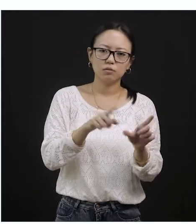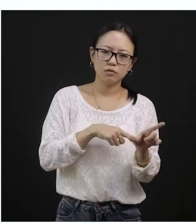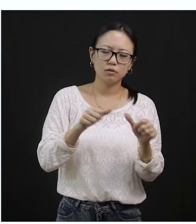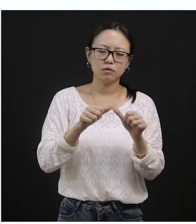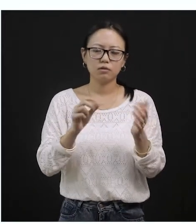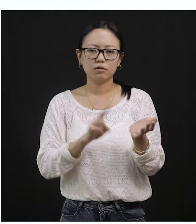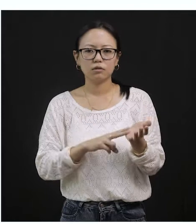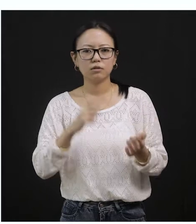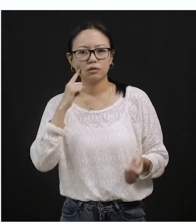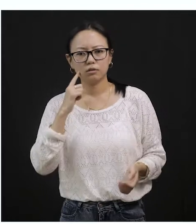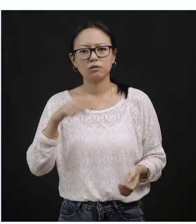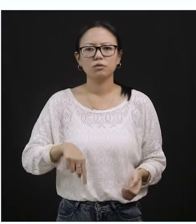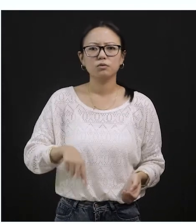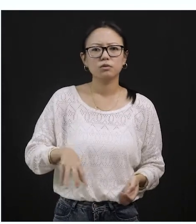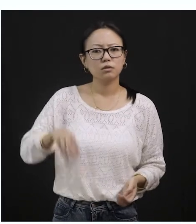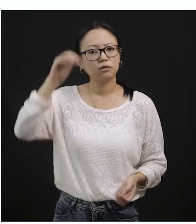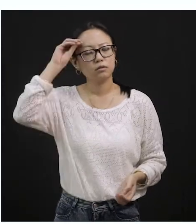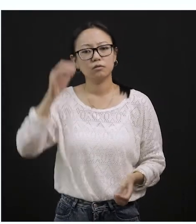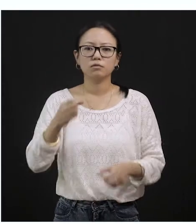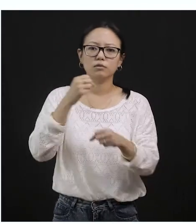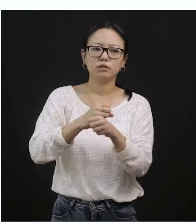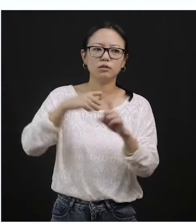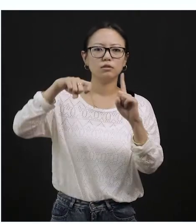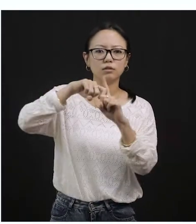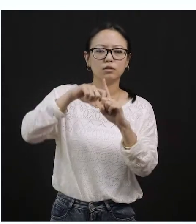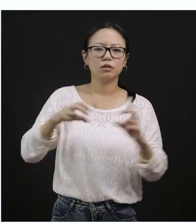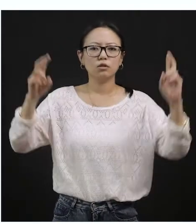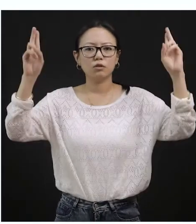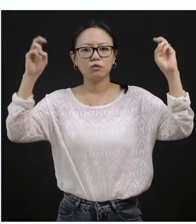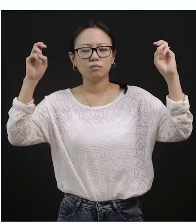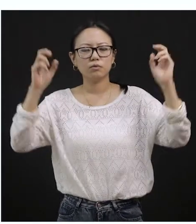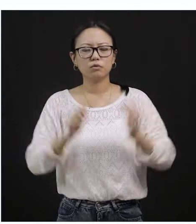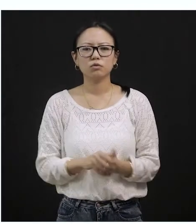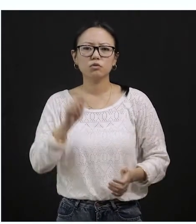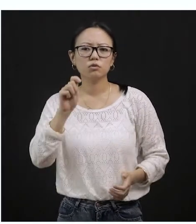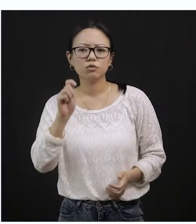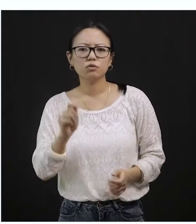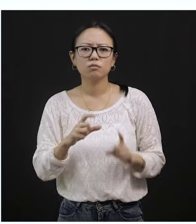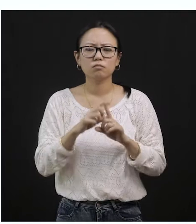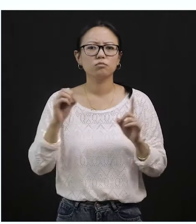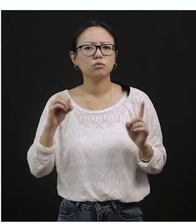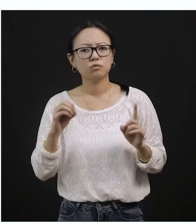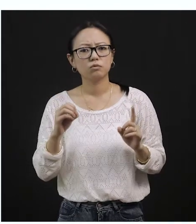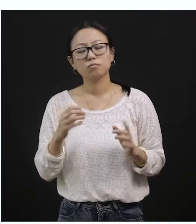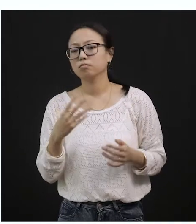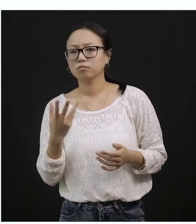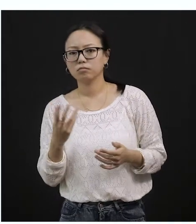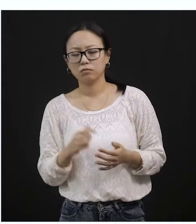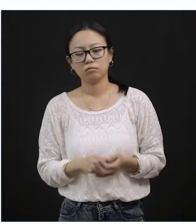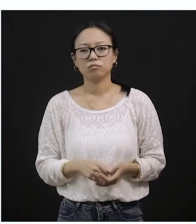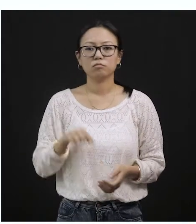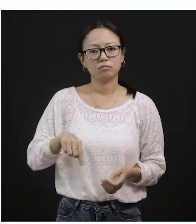general knowledge, all right? And the topic is about profession. We can also say occupation or we can also say job, all